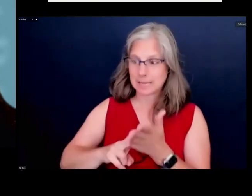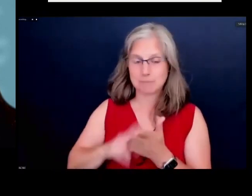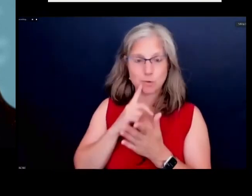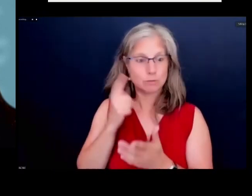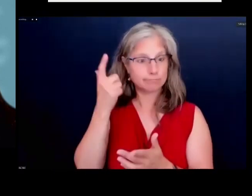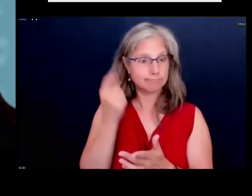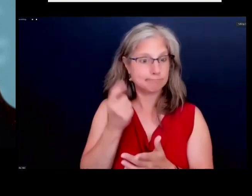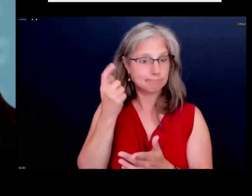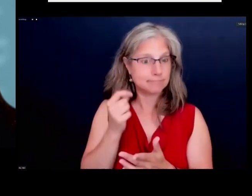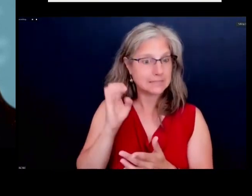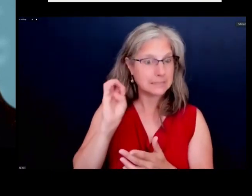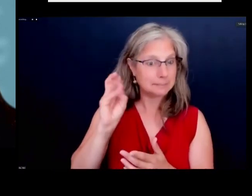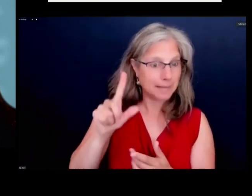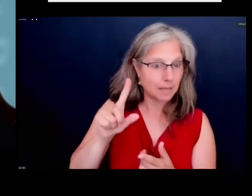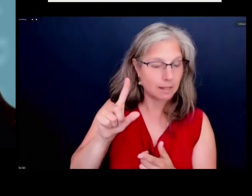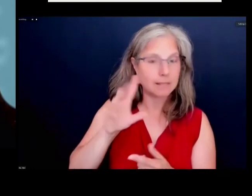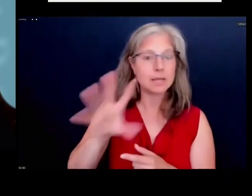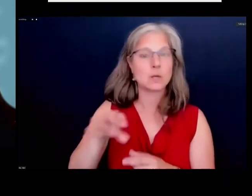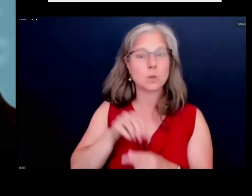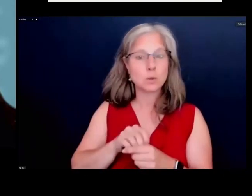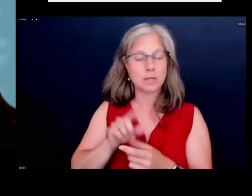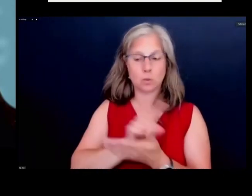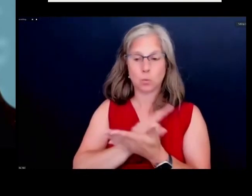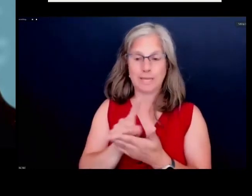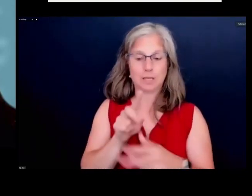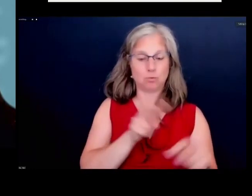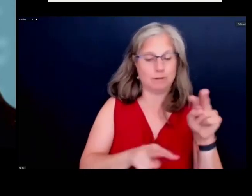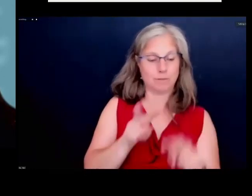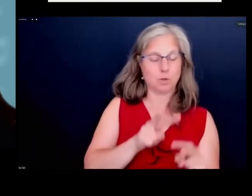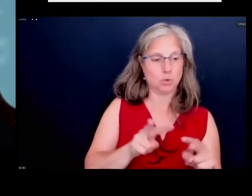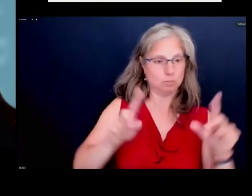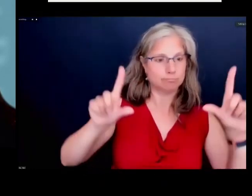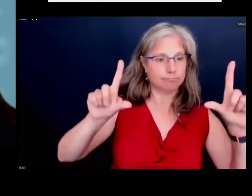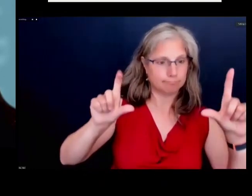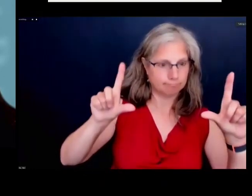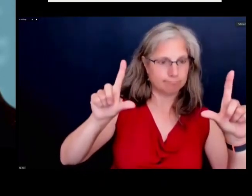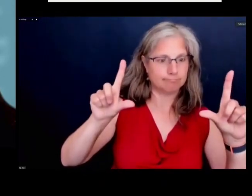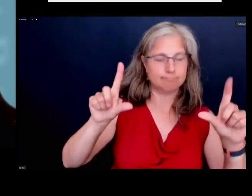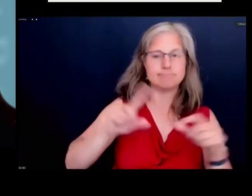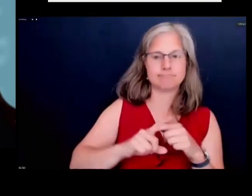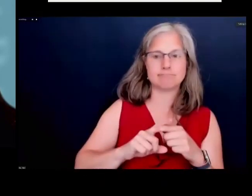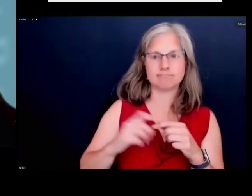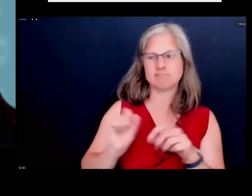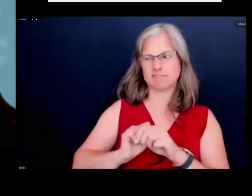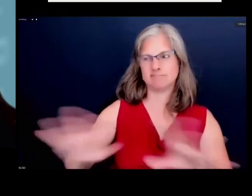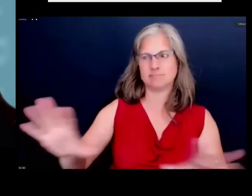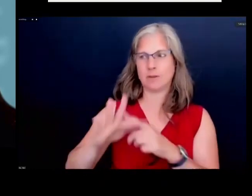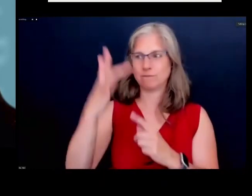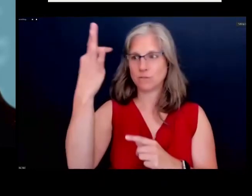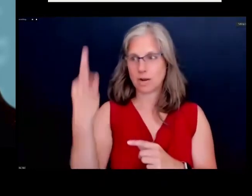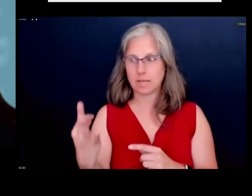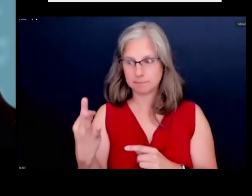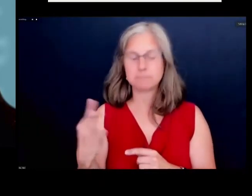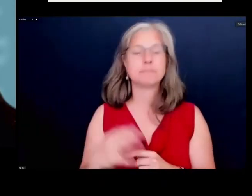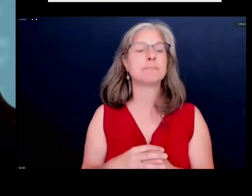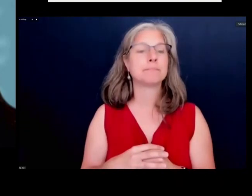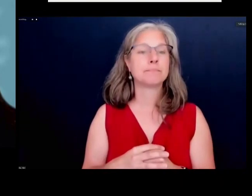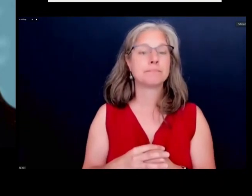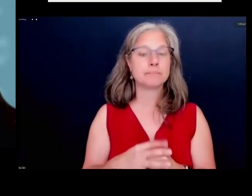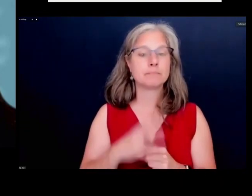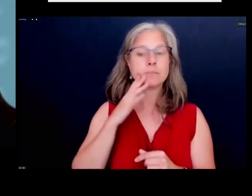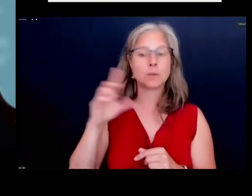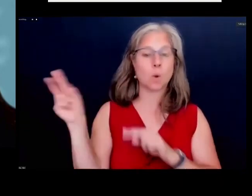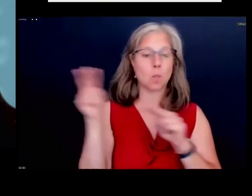to receive email updates, including the Week in Review snapshot that is issued on Fridays. To sign up